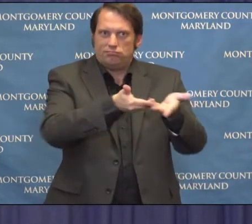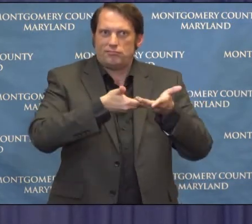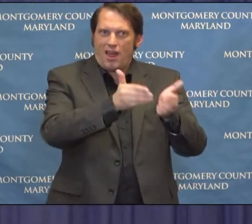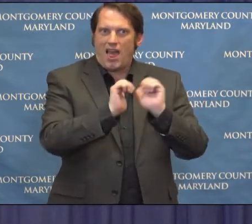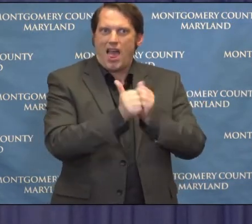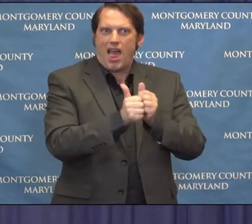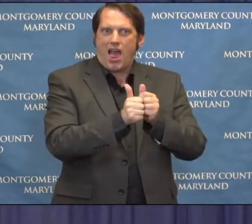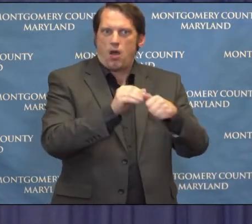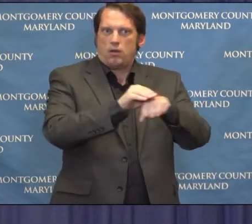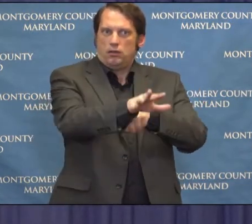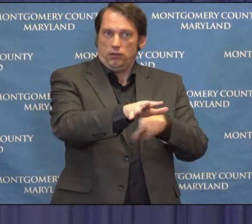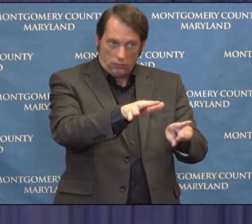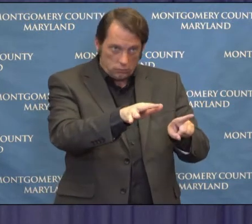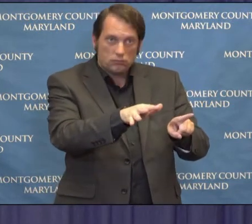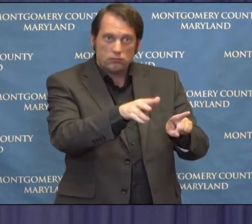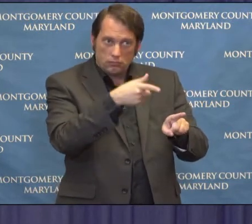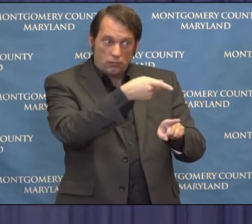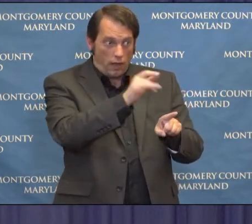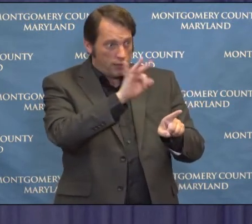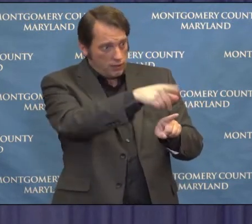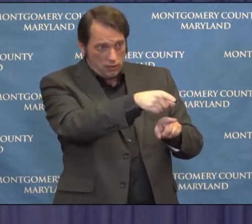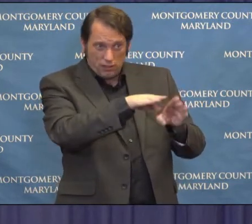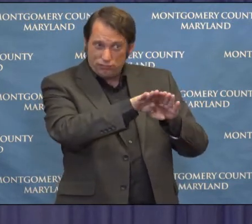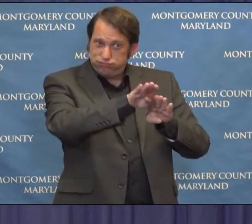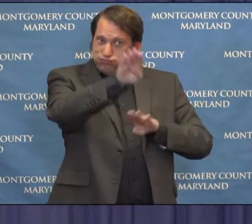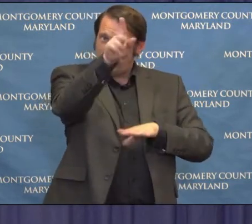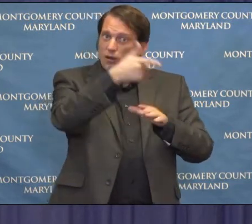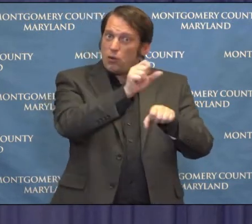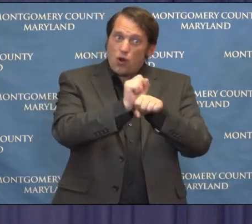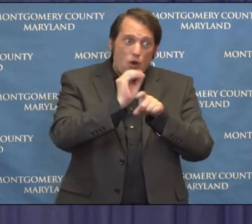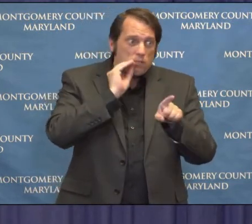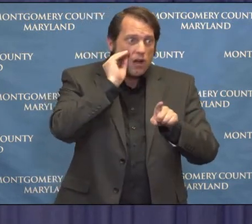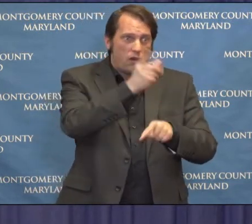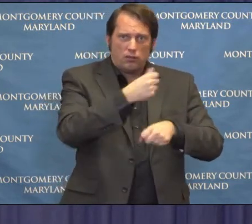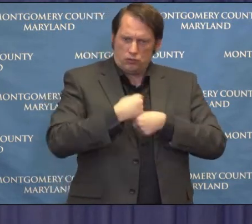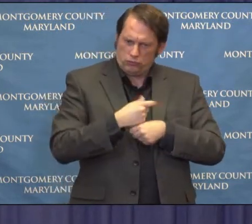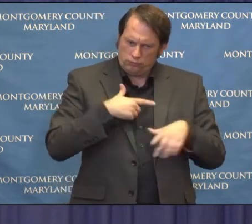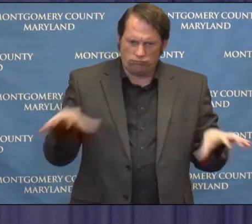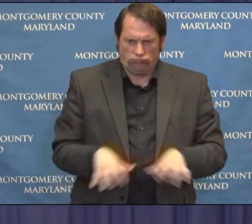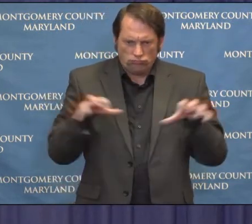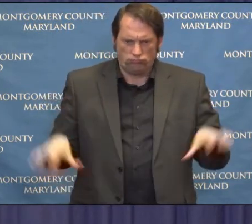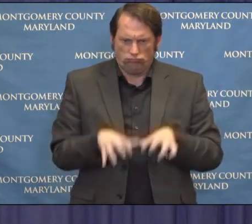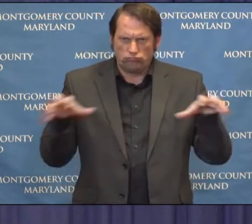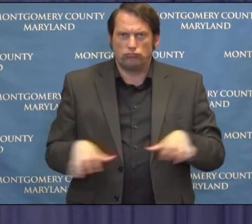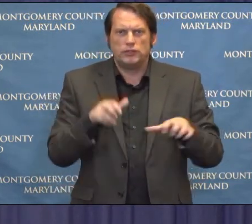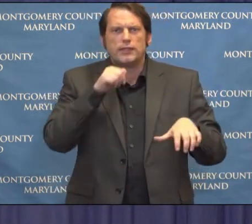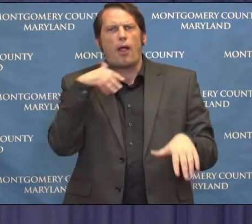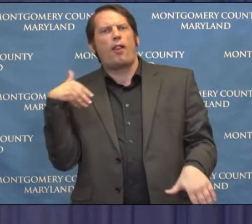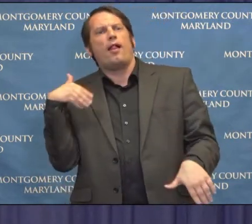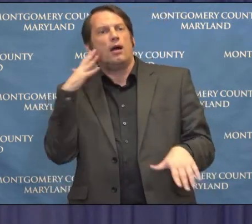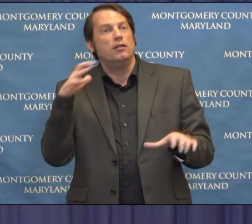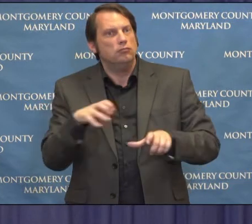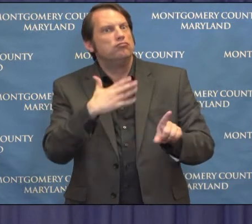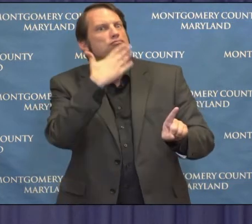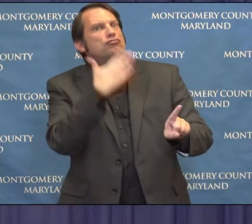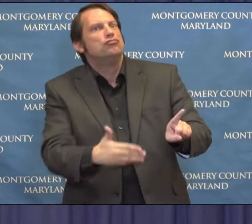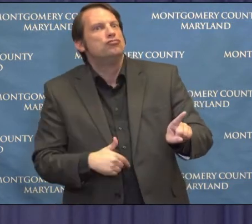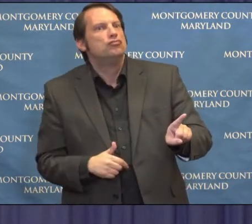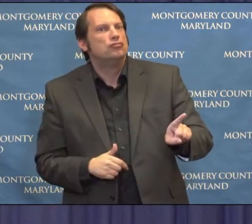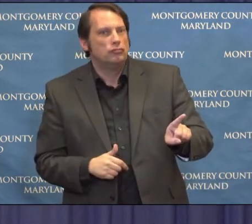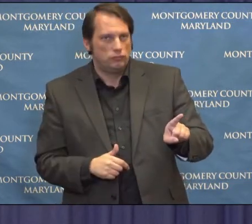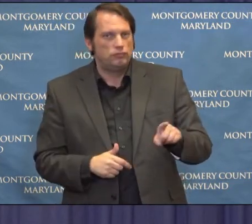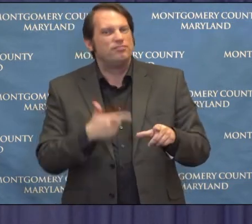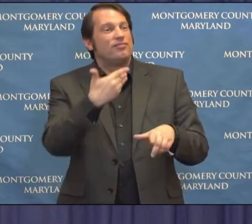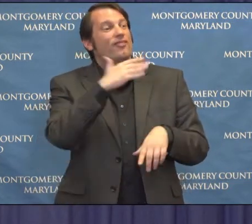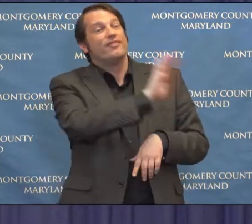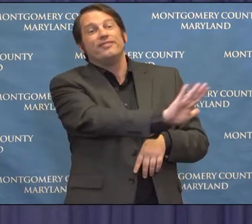this all plays out depends on how everybody behaves and plays their roles. But I think, you know, we've learned that far